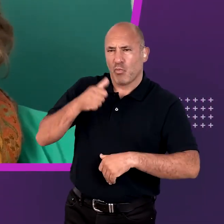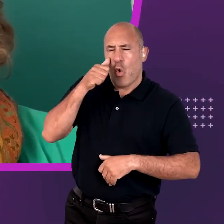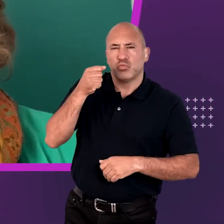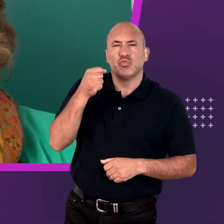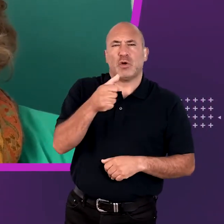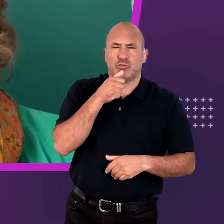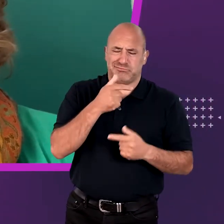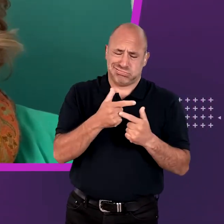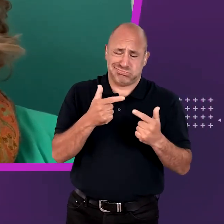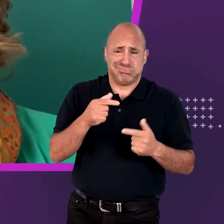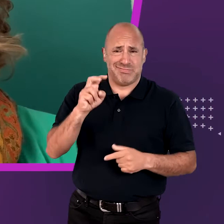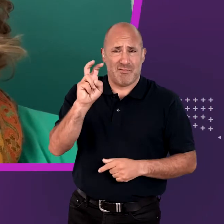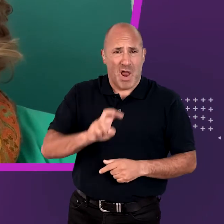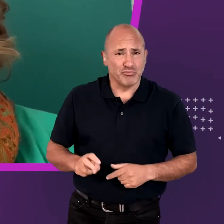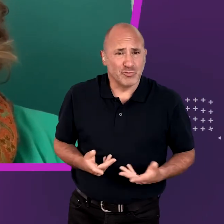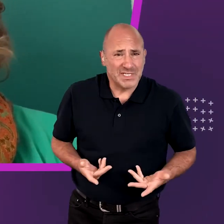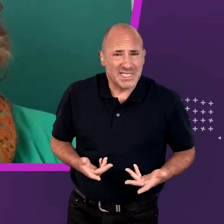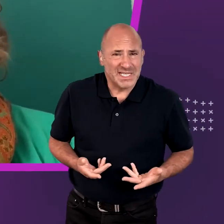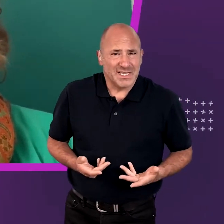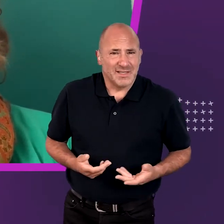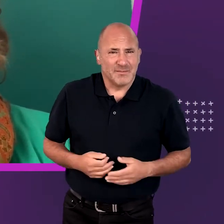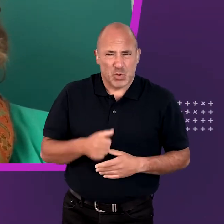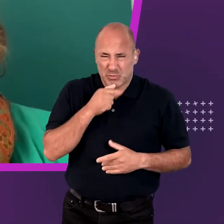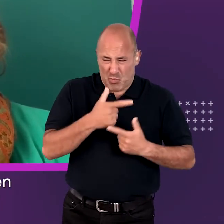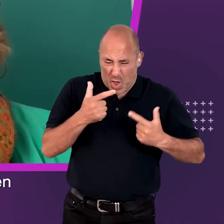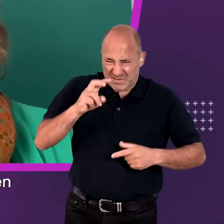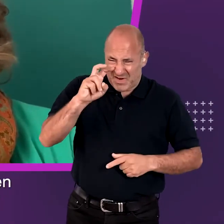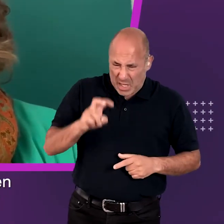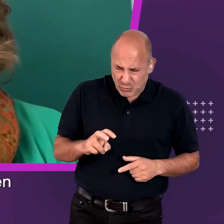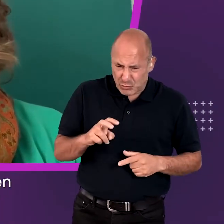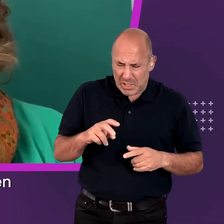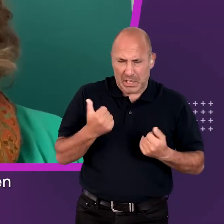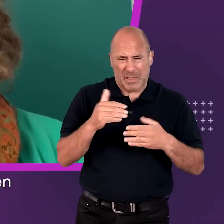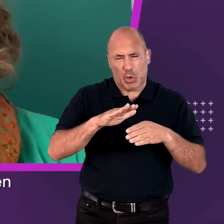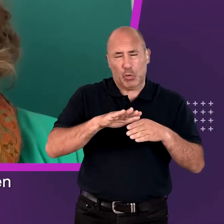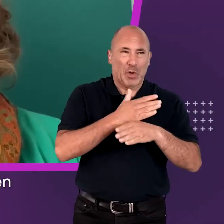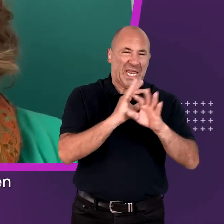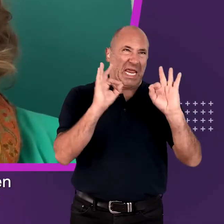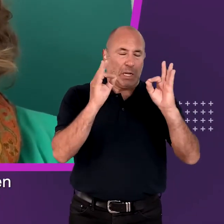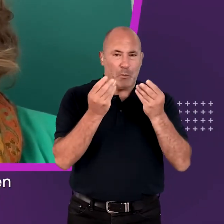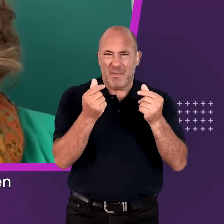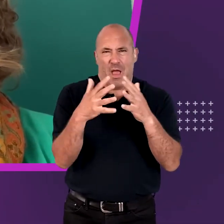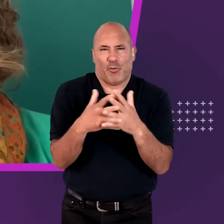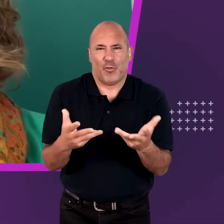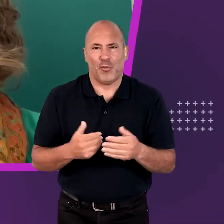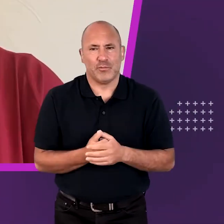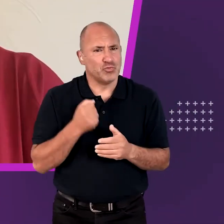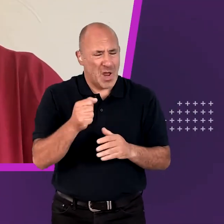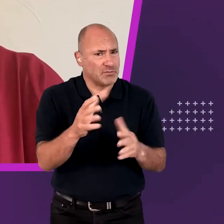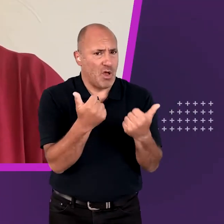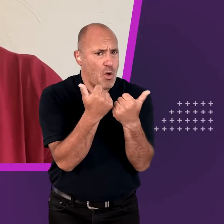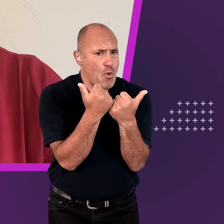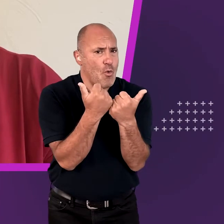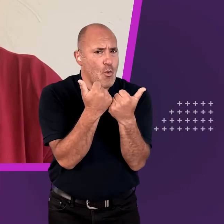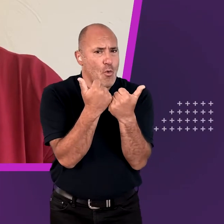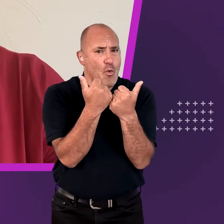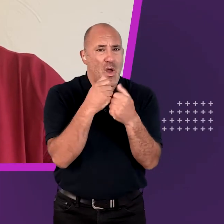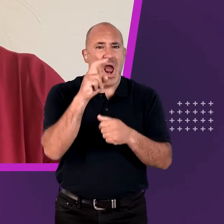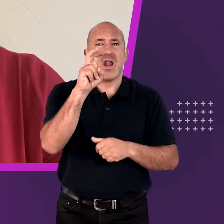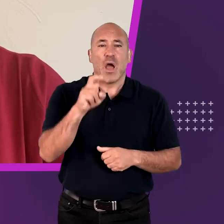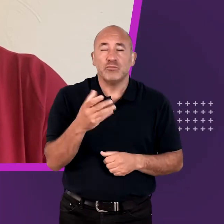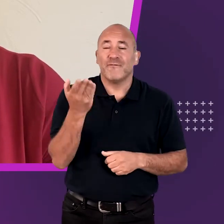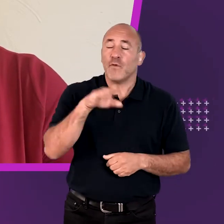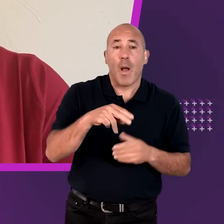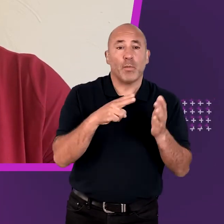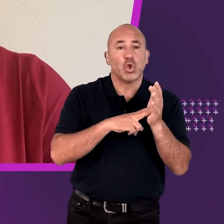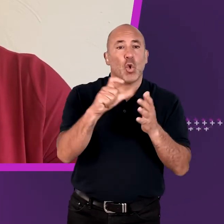sounds great, but I know that trains use a lot of energy. How can they be so green when they use so much electricity? Trains are pretty green. We